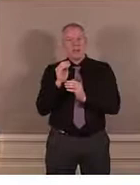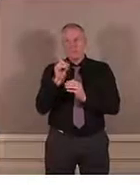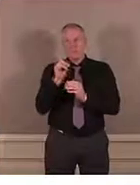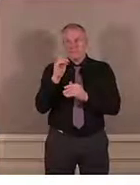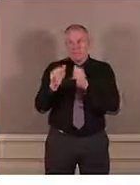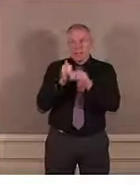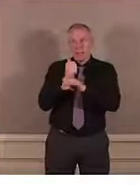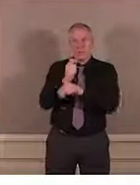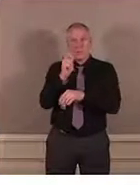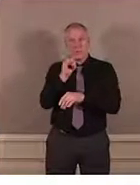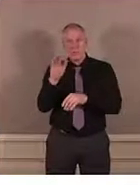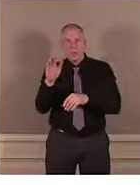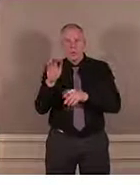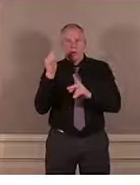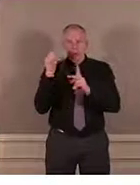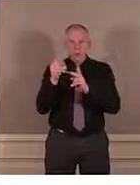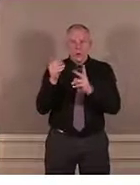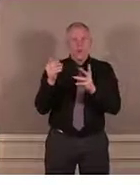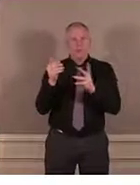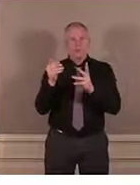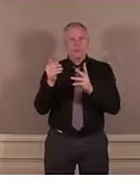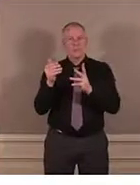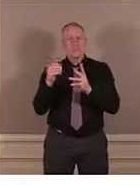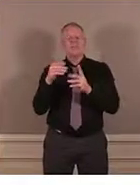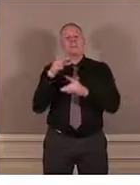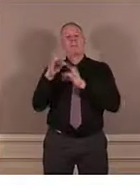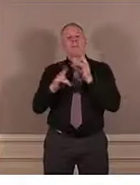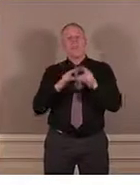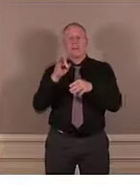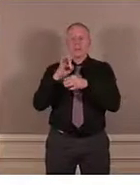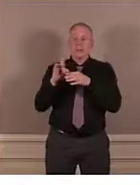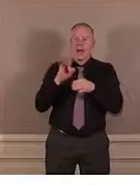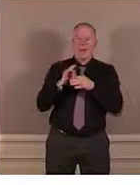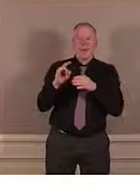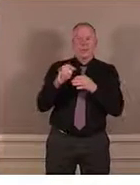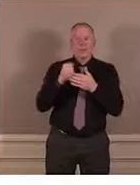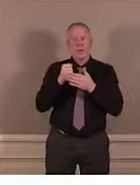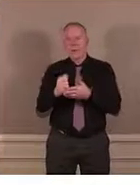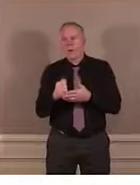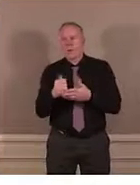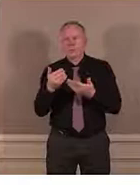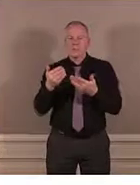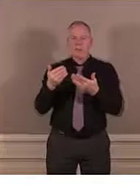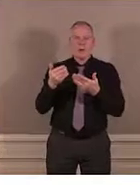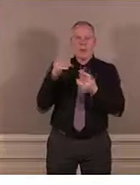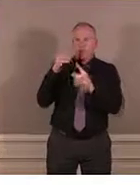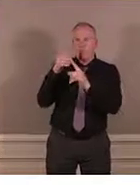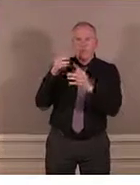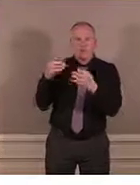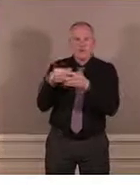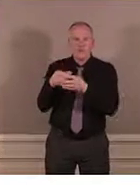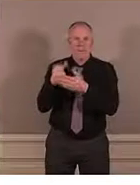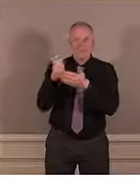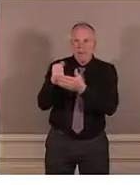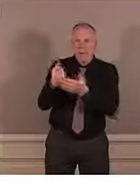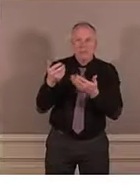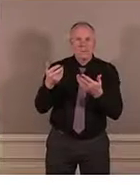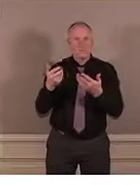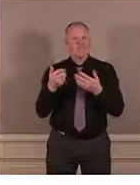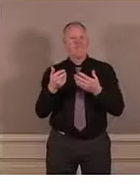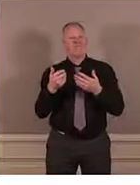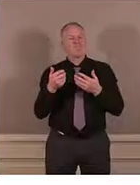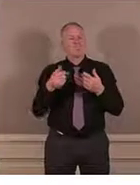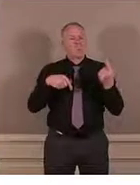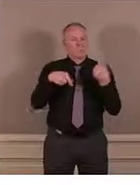and approaches, classified possibly according to the type of intervention or the target group that they're aimed at. We've